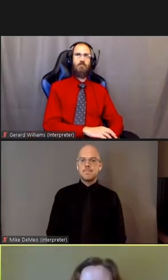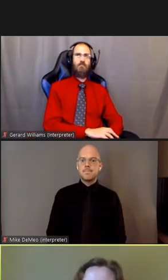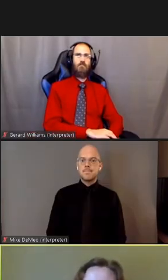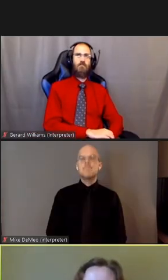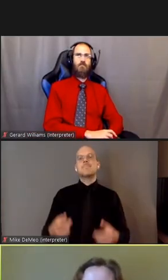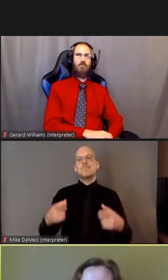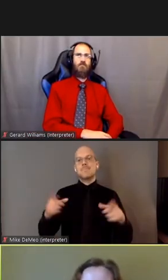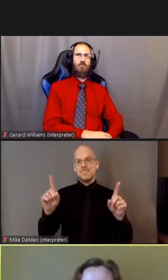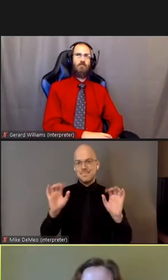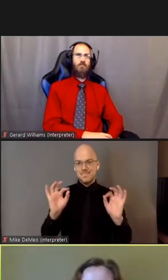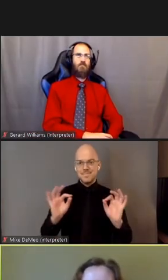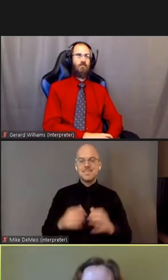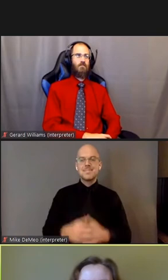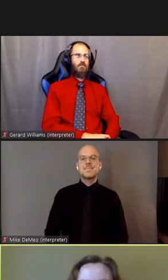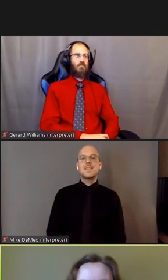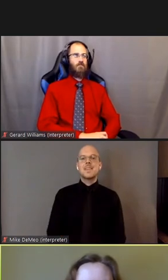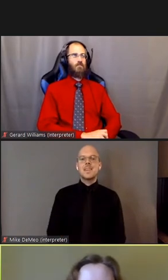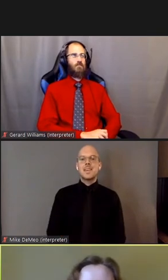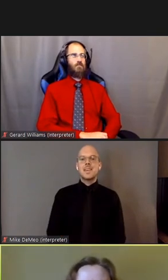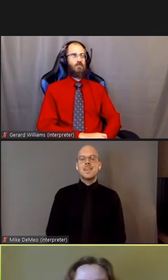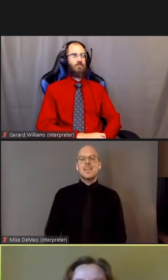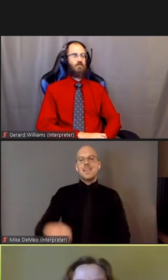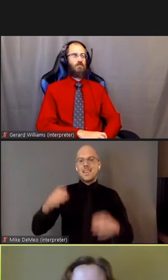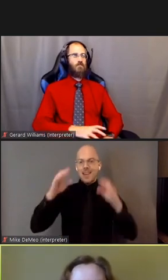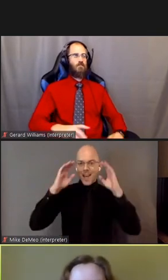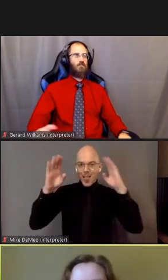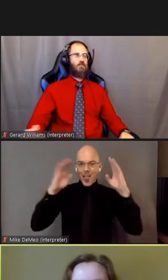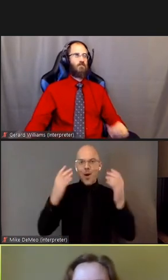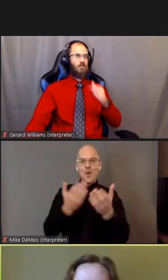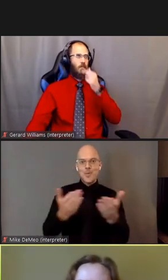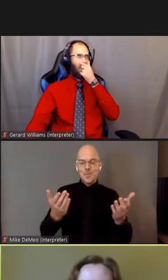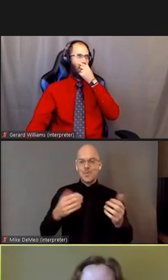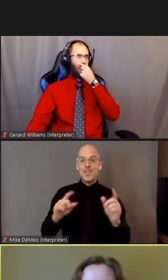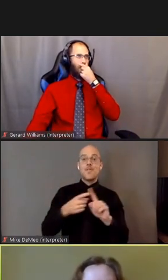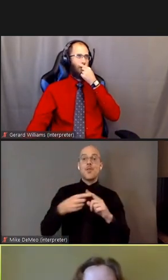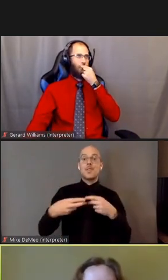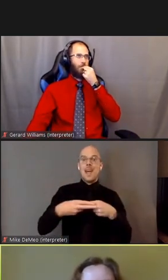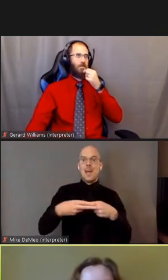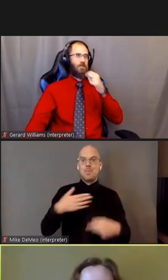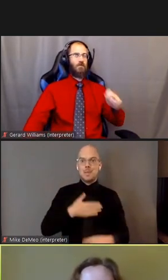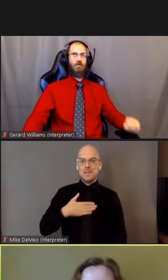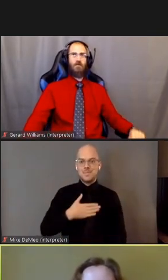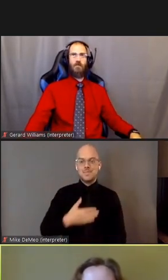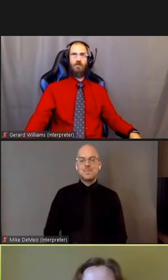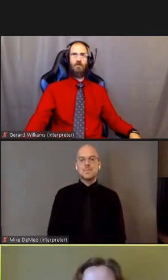There we go. Hello, everyone. So if we can go to the first slide.